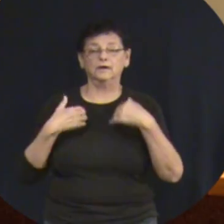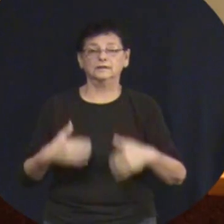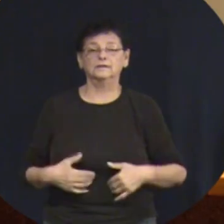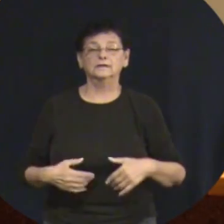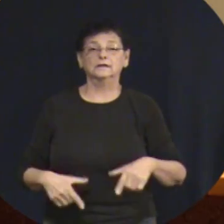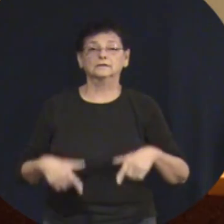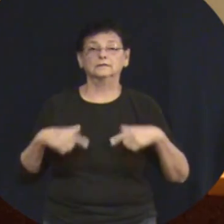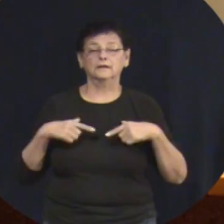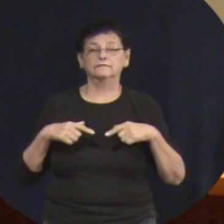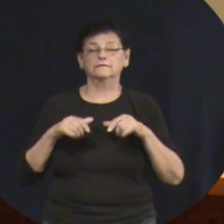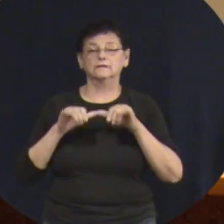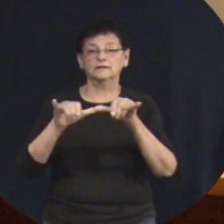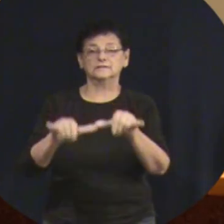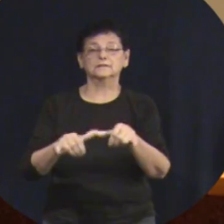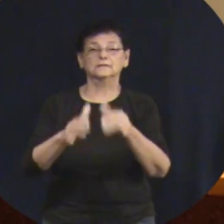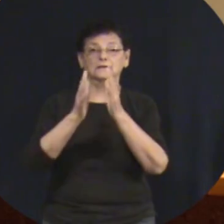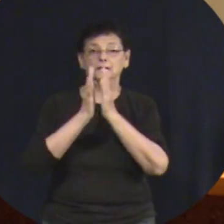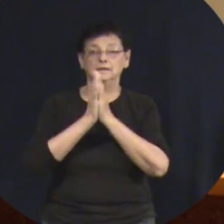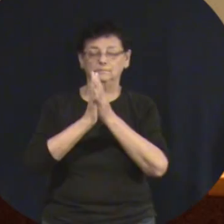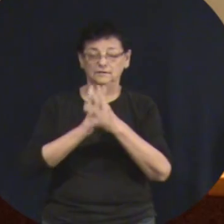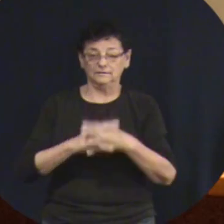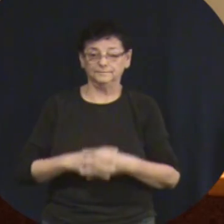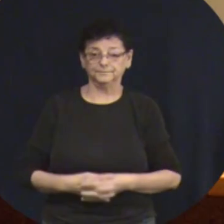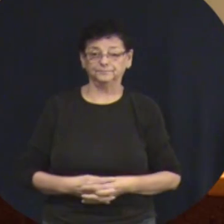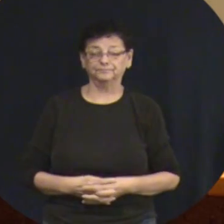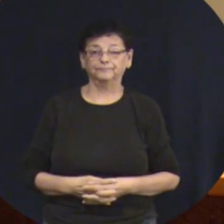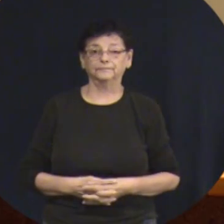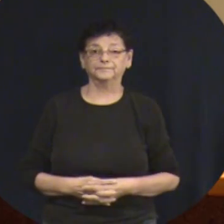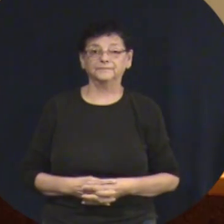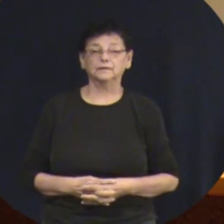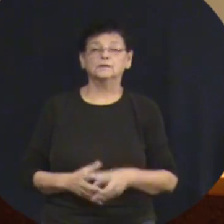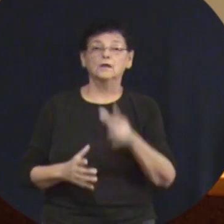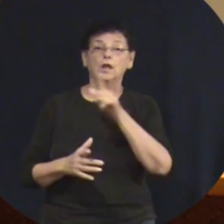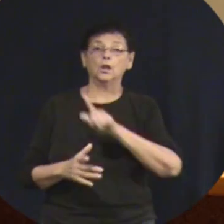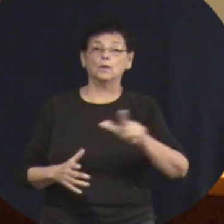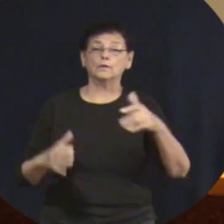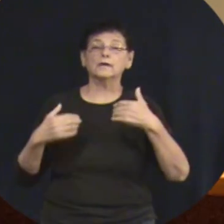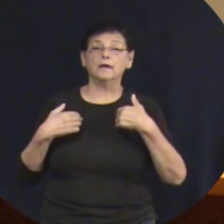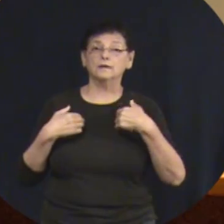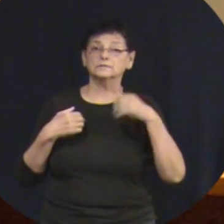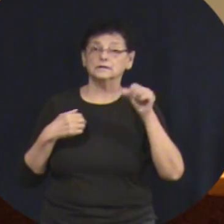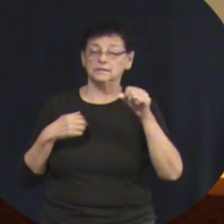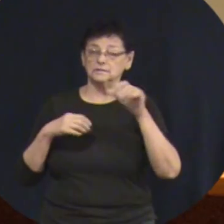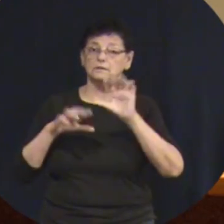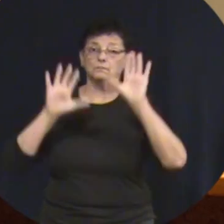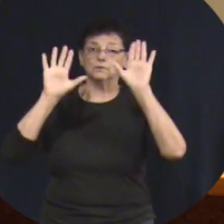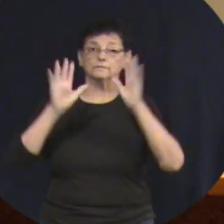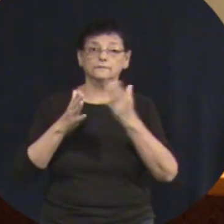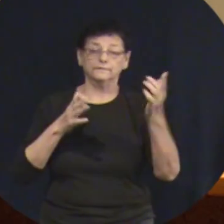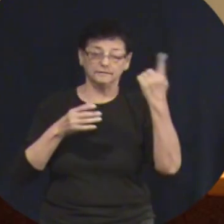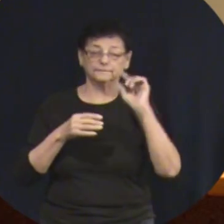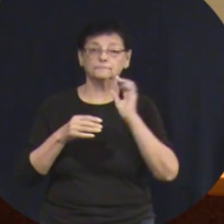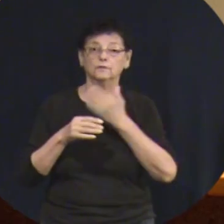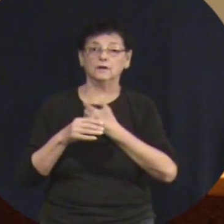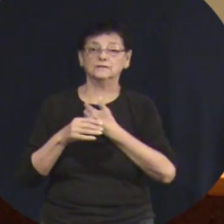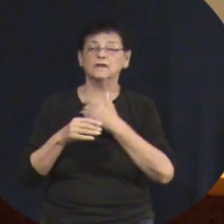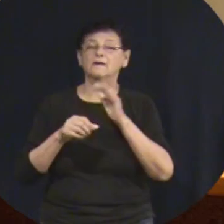resurrection of the body, and life everlasting. Amen. The Lord has indeed done great things for